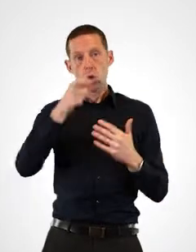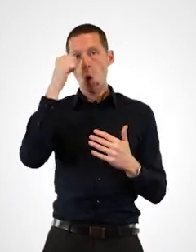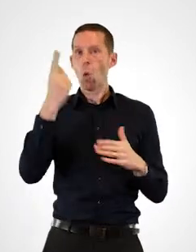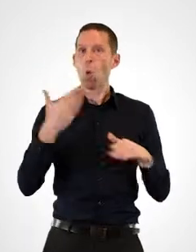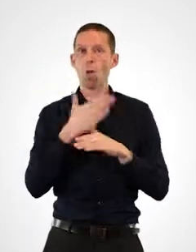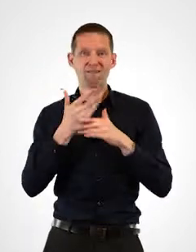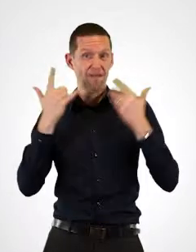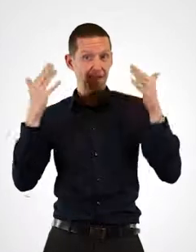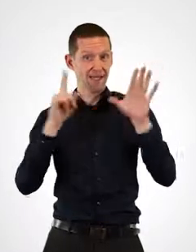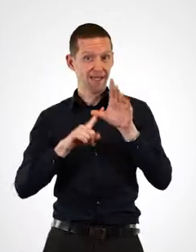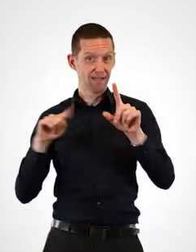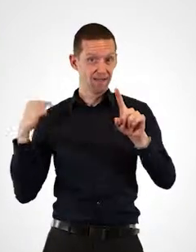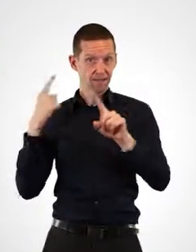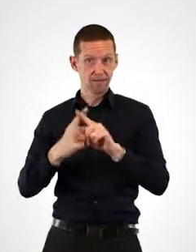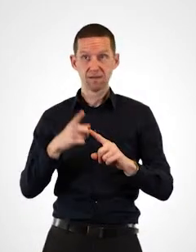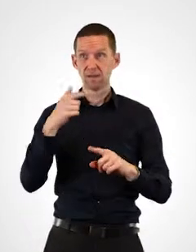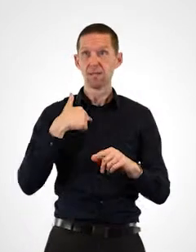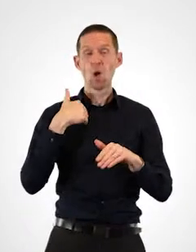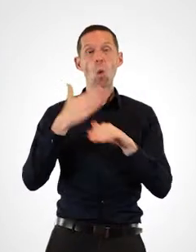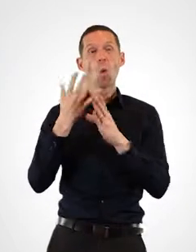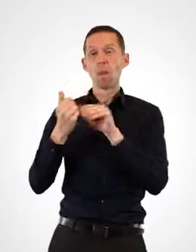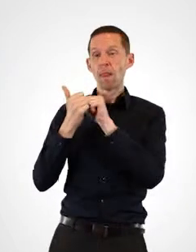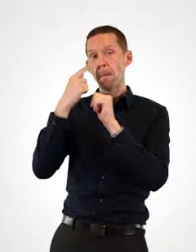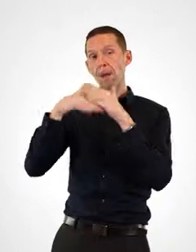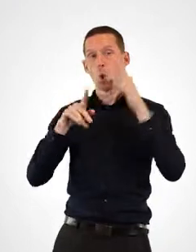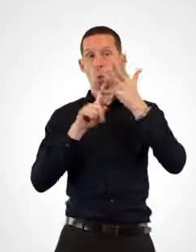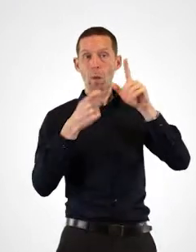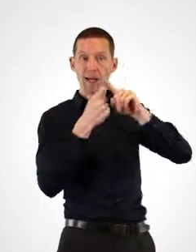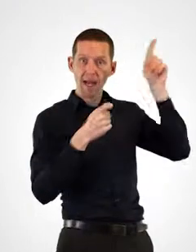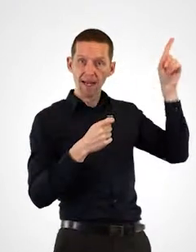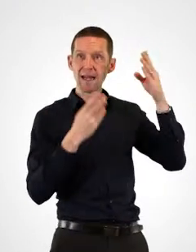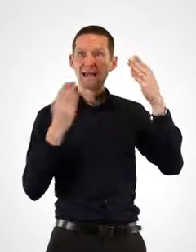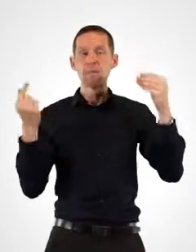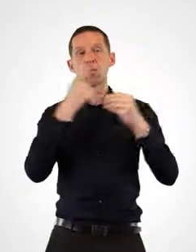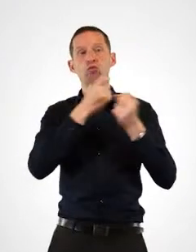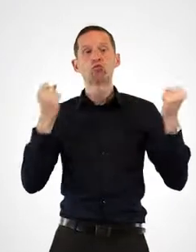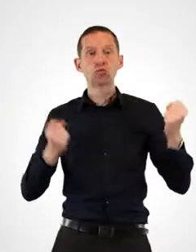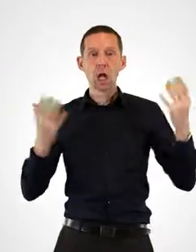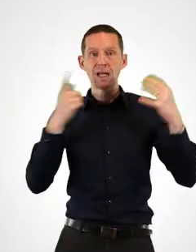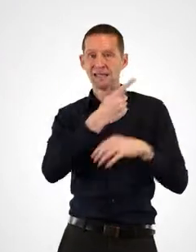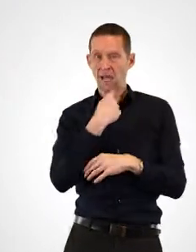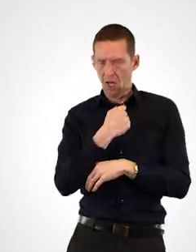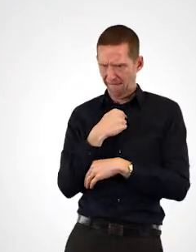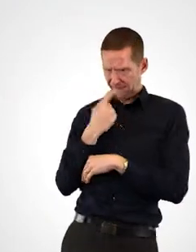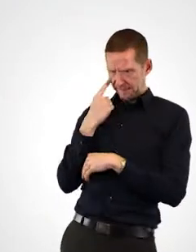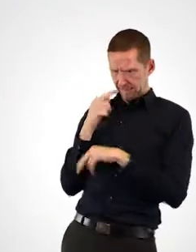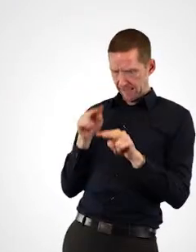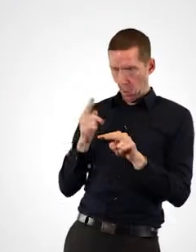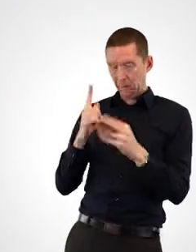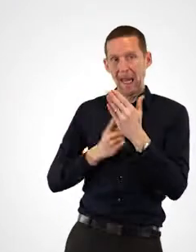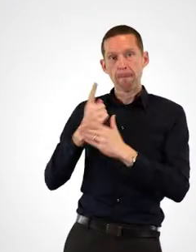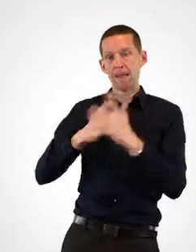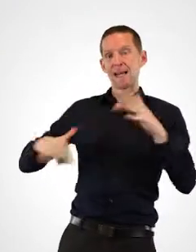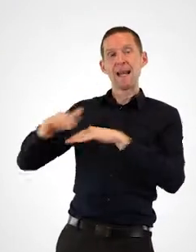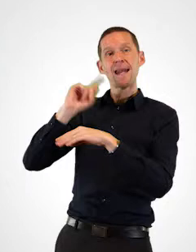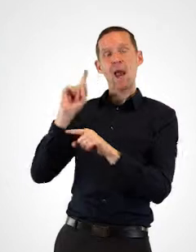around, I work with folks in the UK and some of them who are now retired to say, I see things happening in our field now